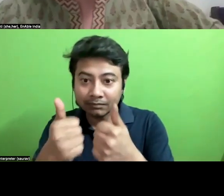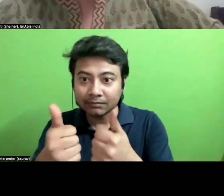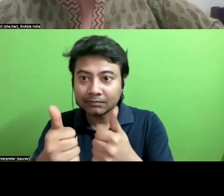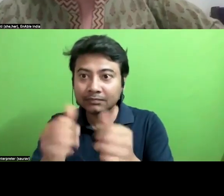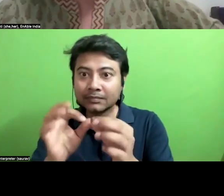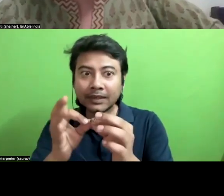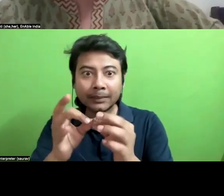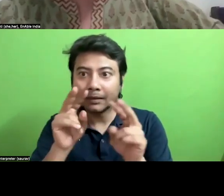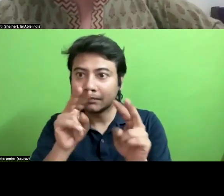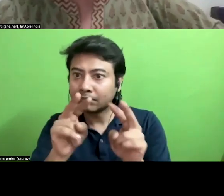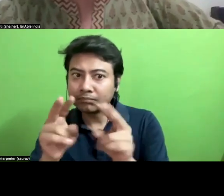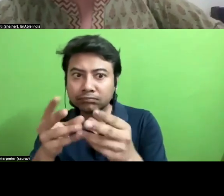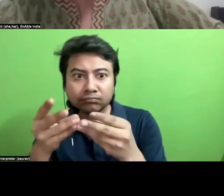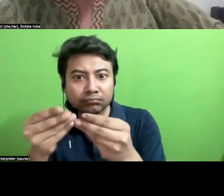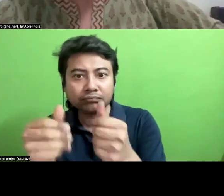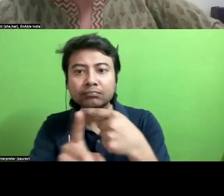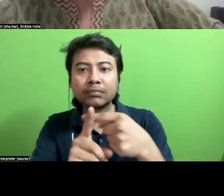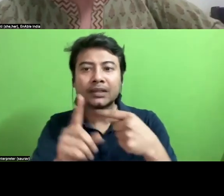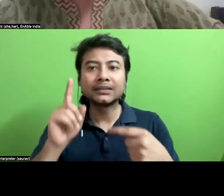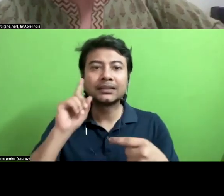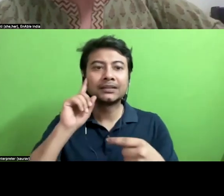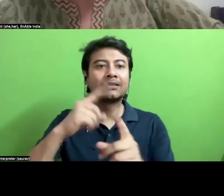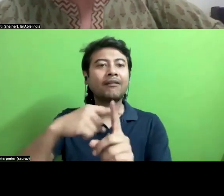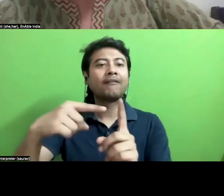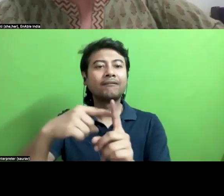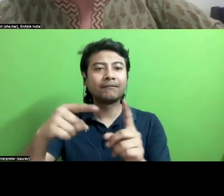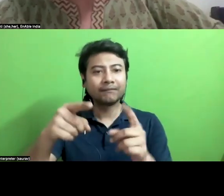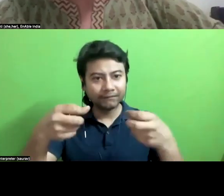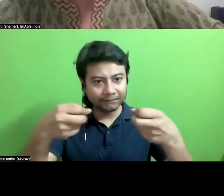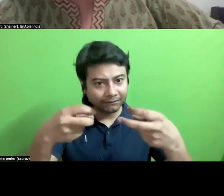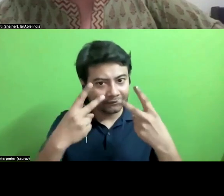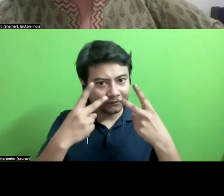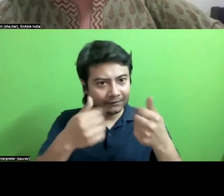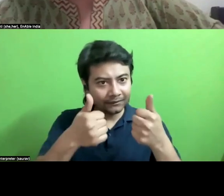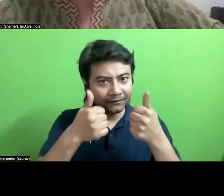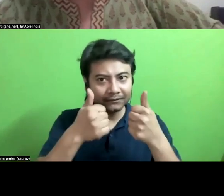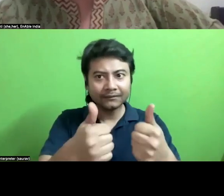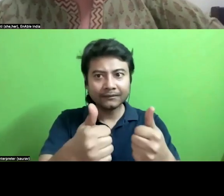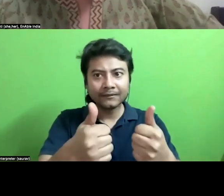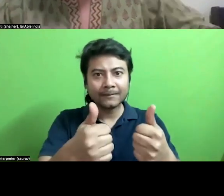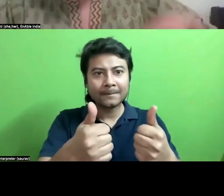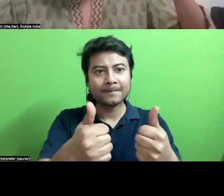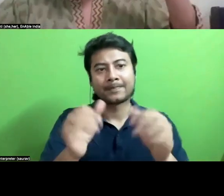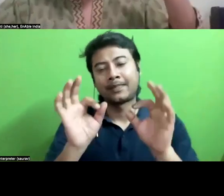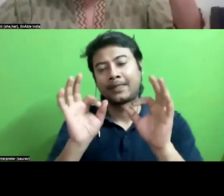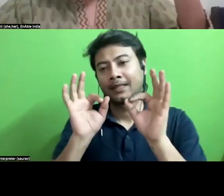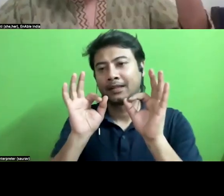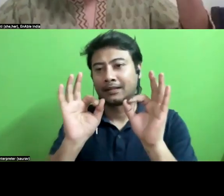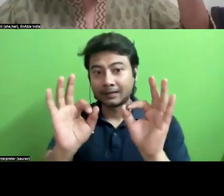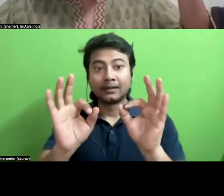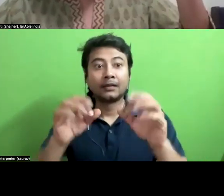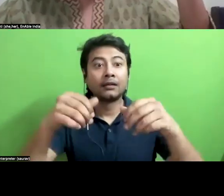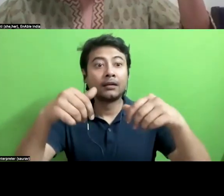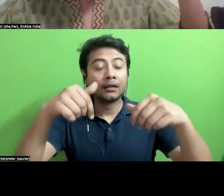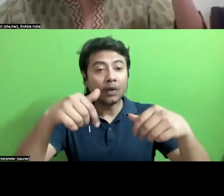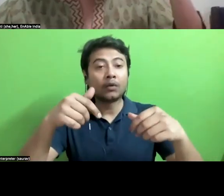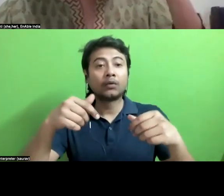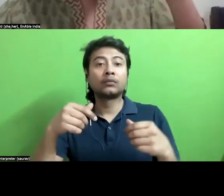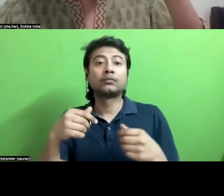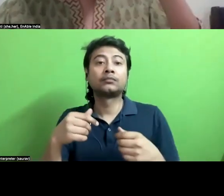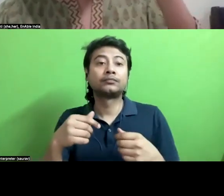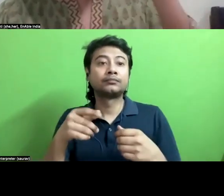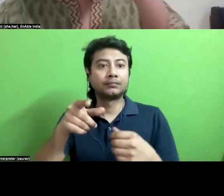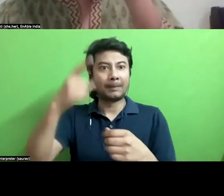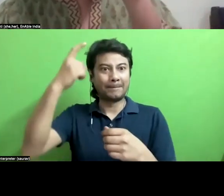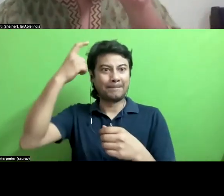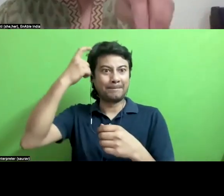move on. So what is our experience in changing the narrative? This is a very interesting example that we've understood mental models, but